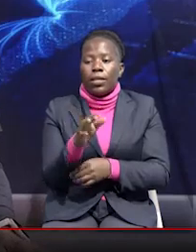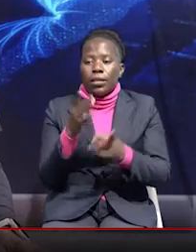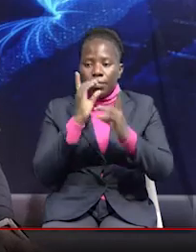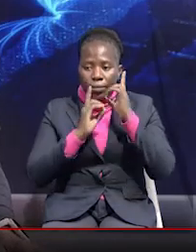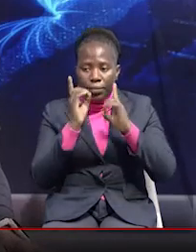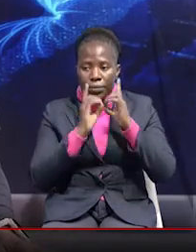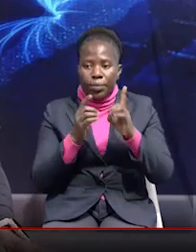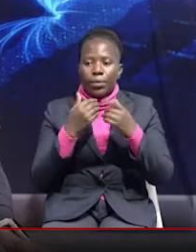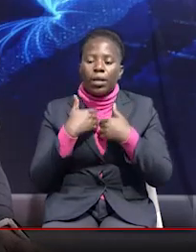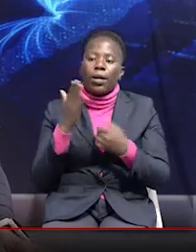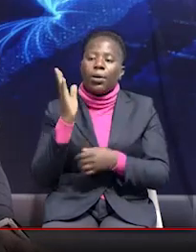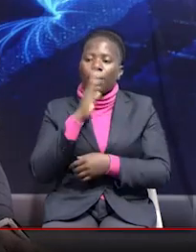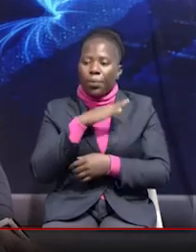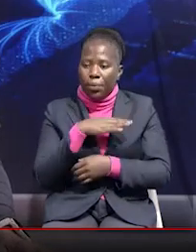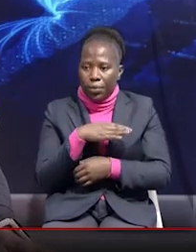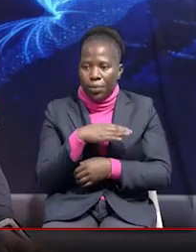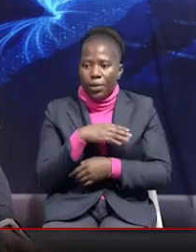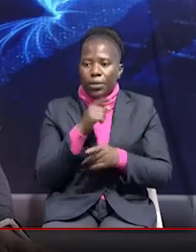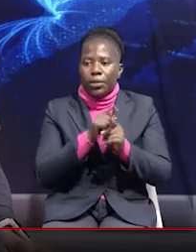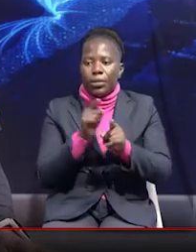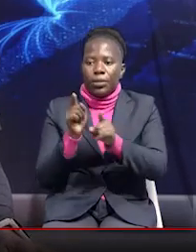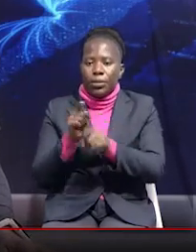discussion. And remember that you too can be a part